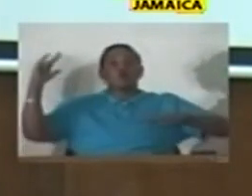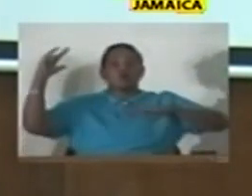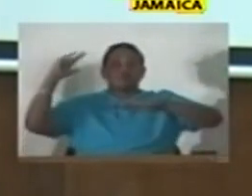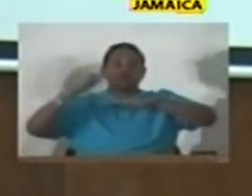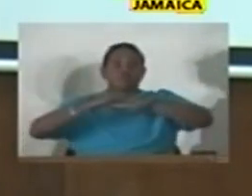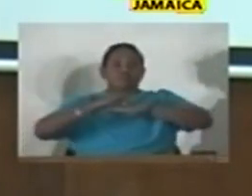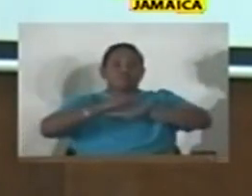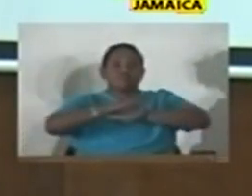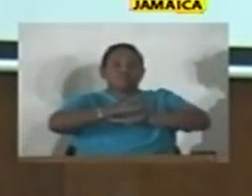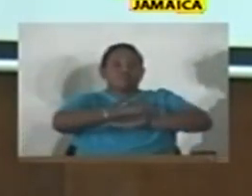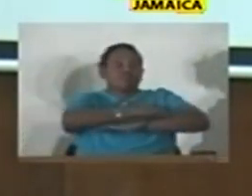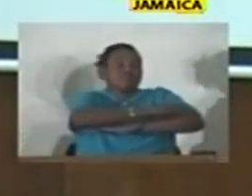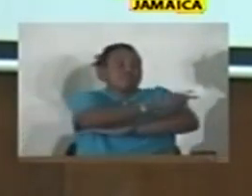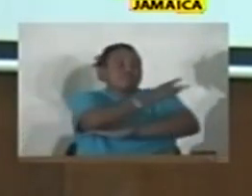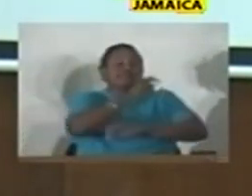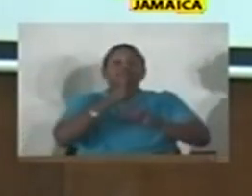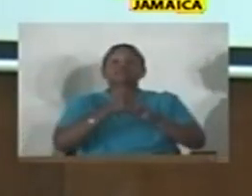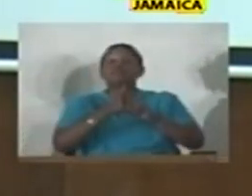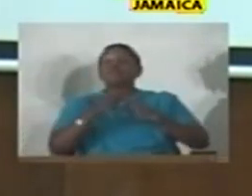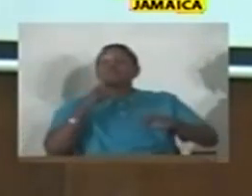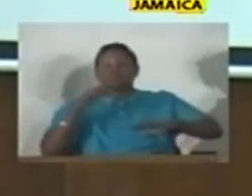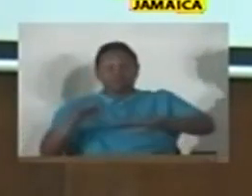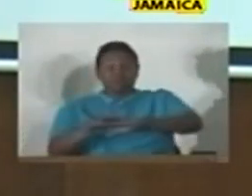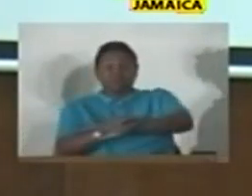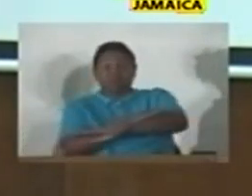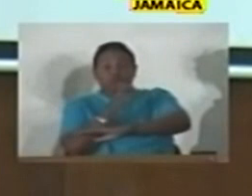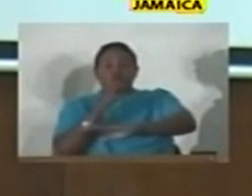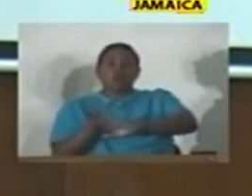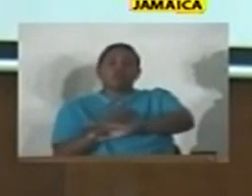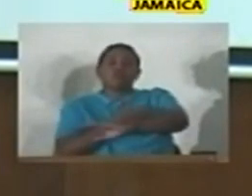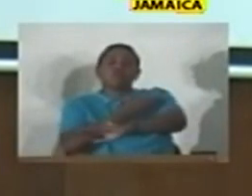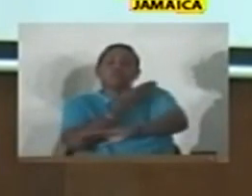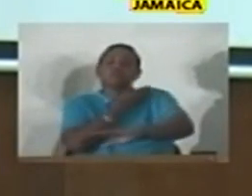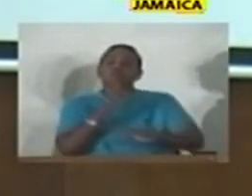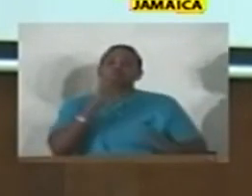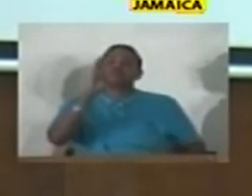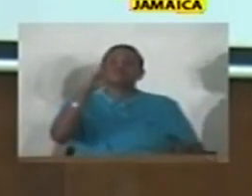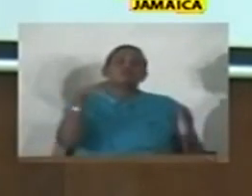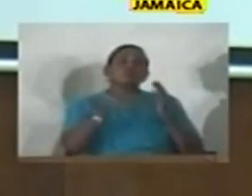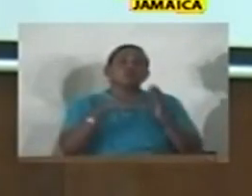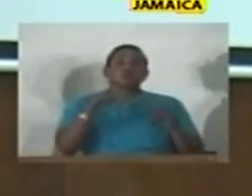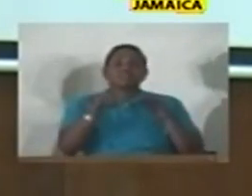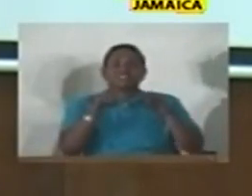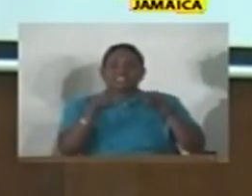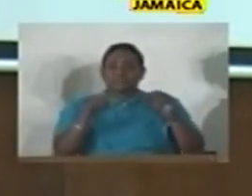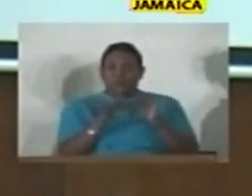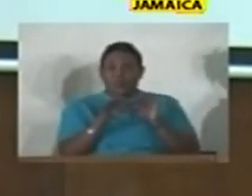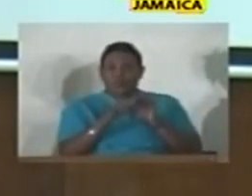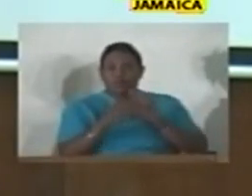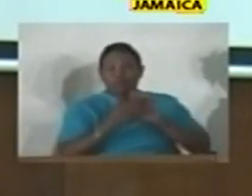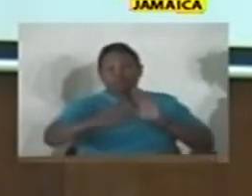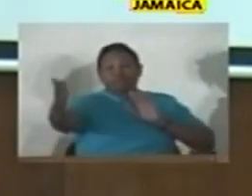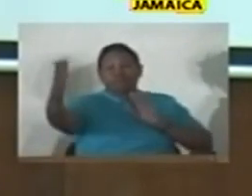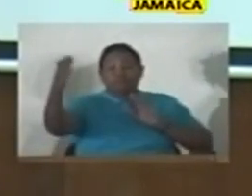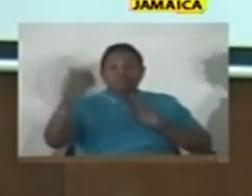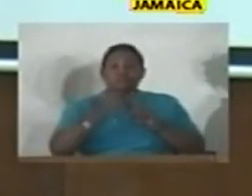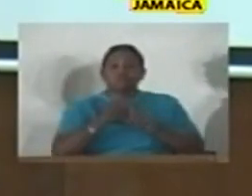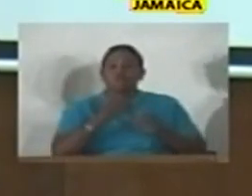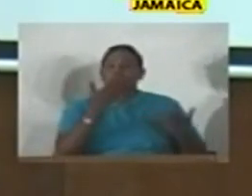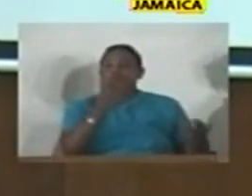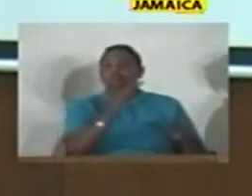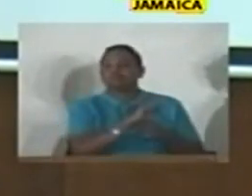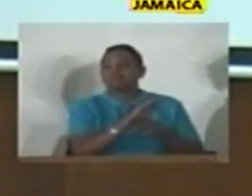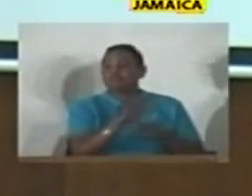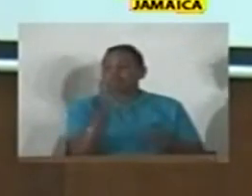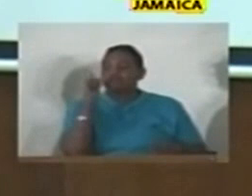planes. The runway will be upgraded to 6,000 feet, and I would like to thank the Minister who